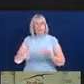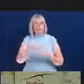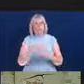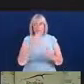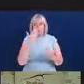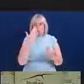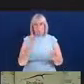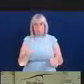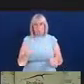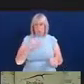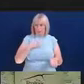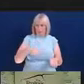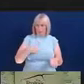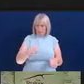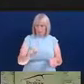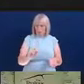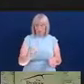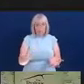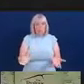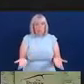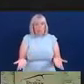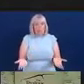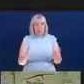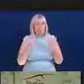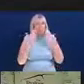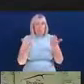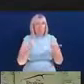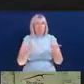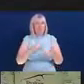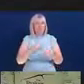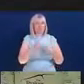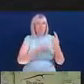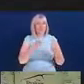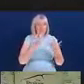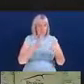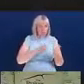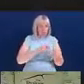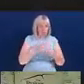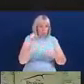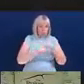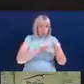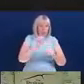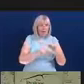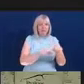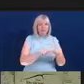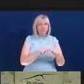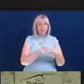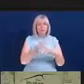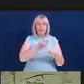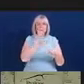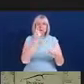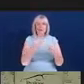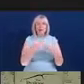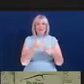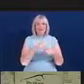of understanding how their disability, particularly hidden disabilities, affect them. So sometimes it's a good